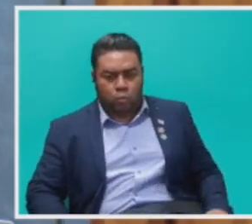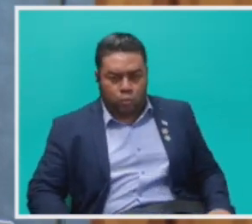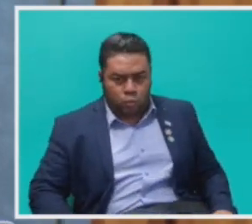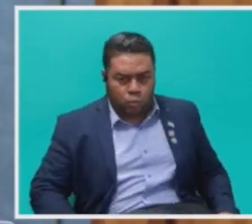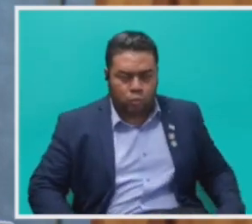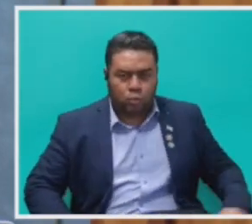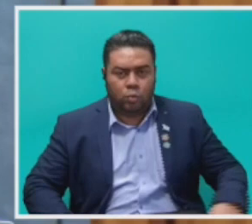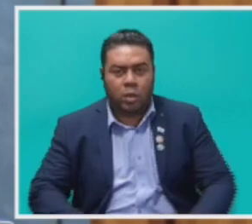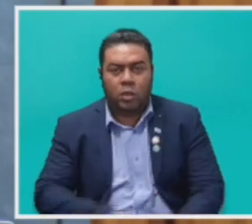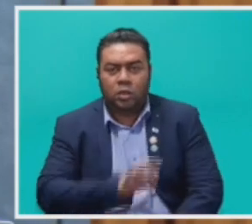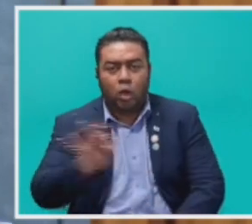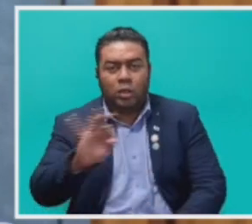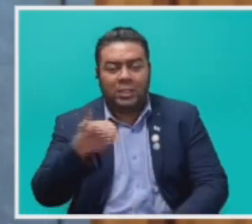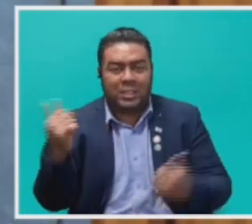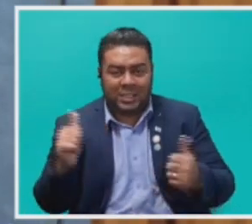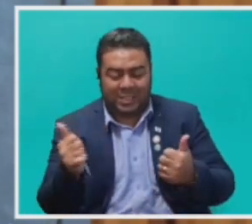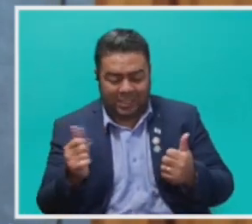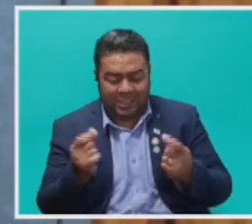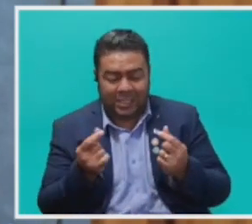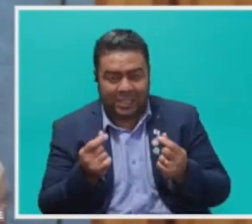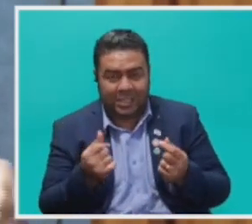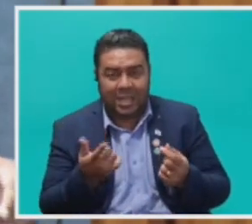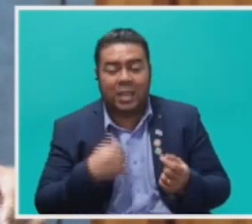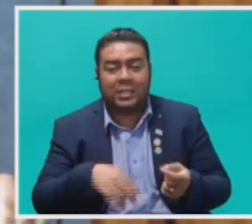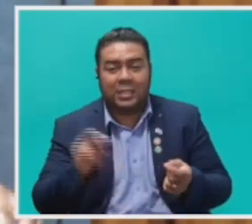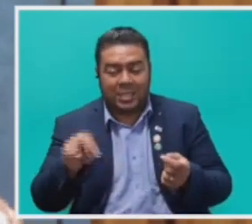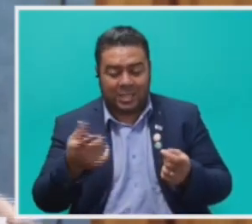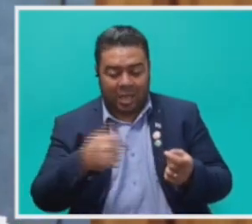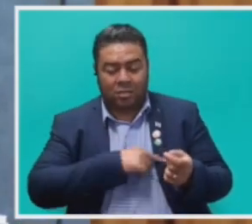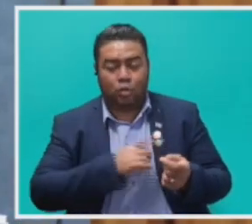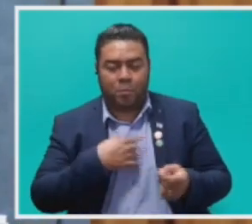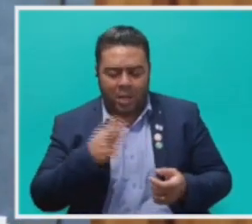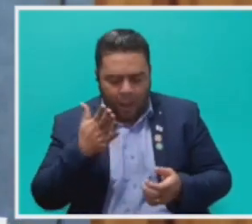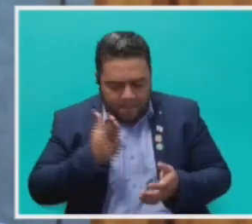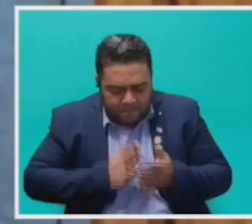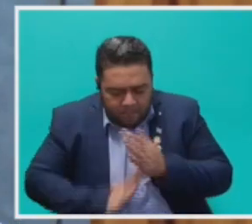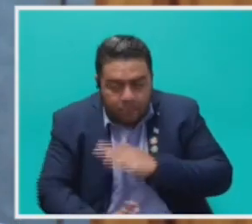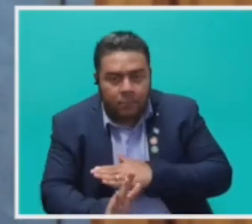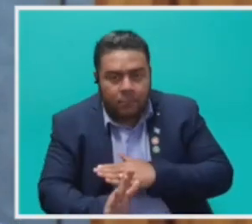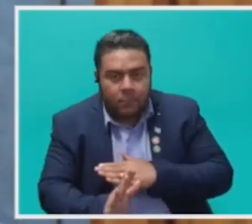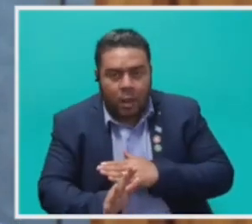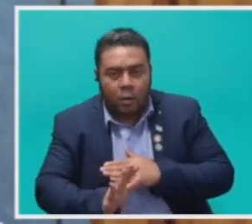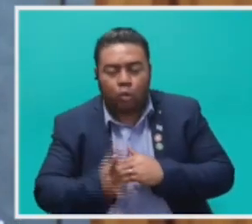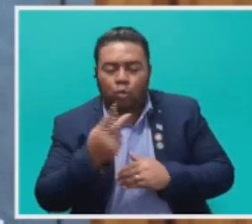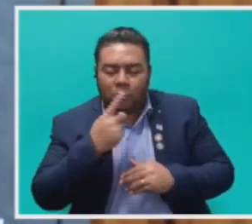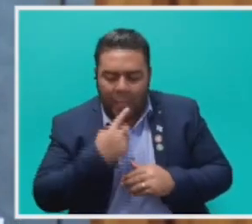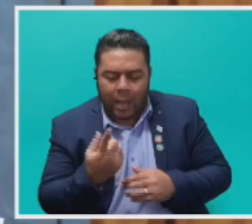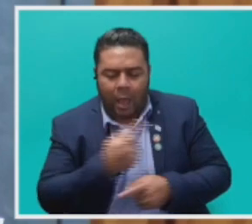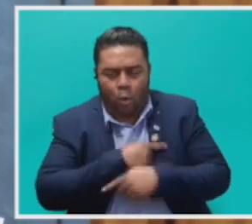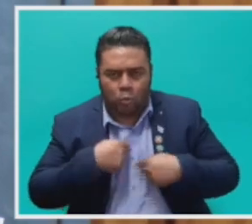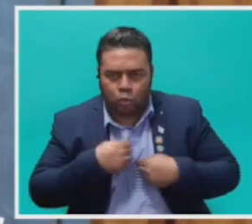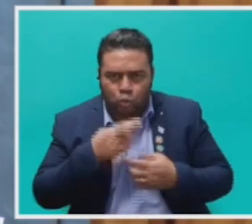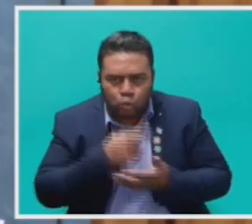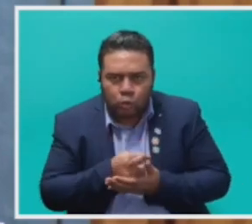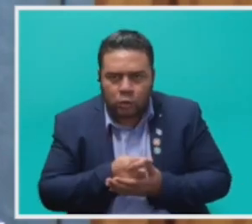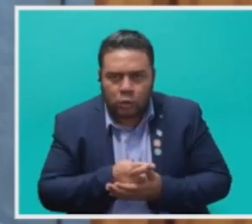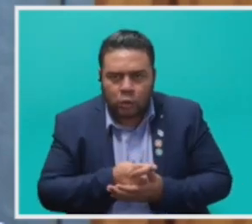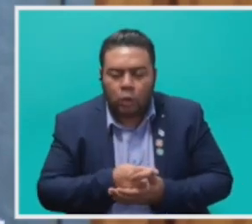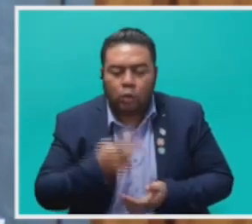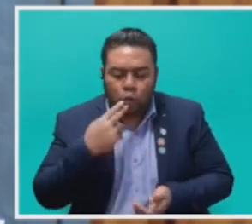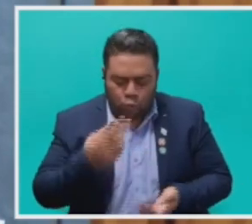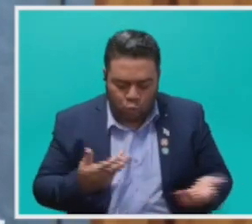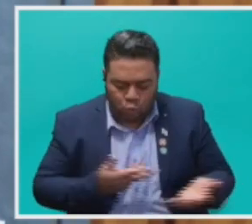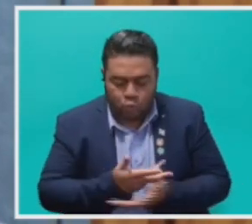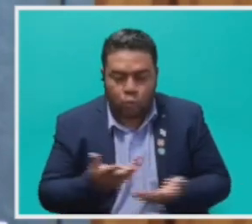is not easy, Mr. Speaker. It requires us to become vulnerable, to tell our truth, to engage in